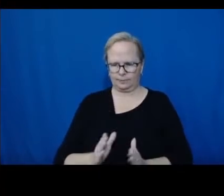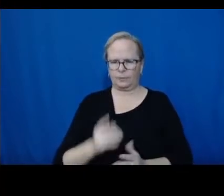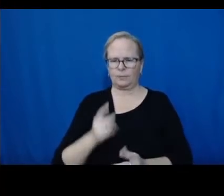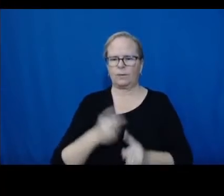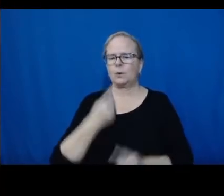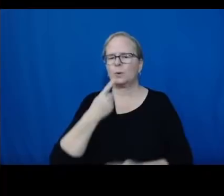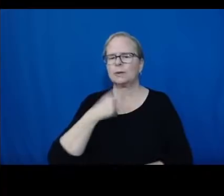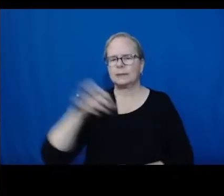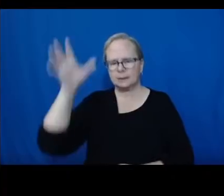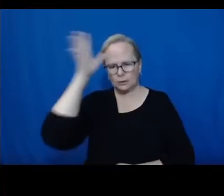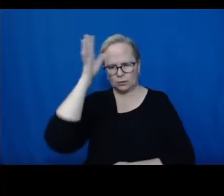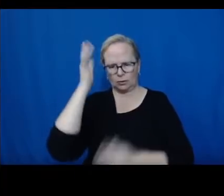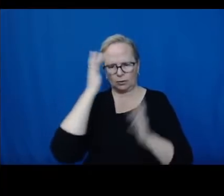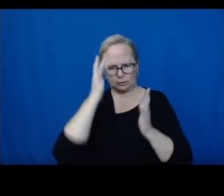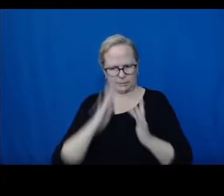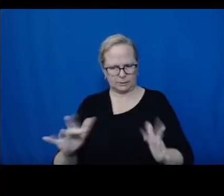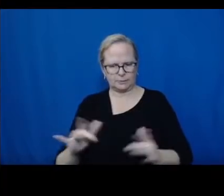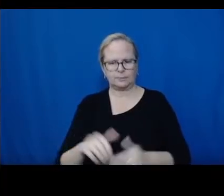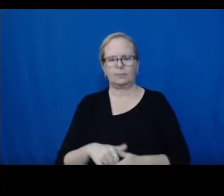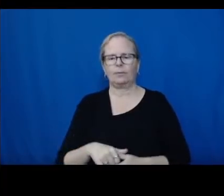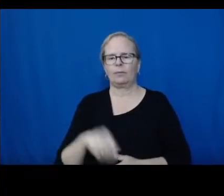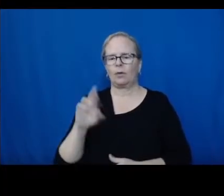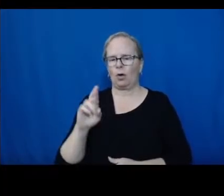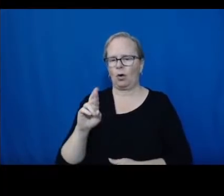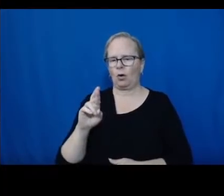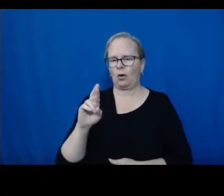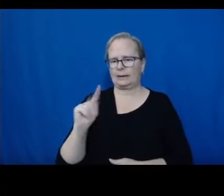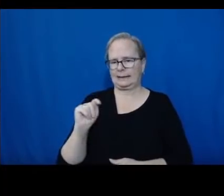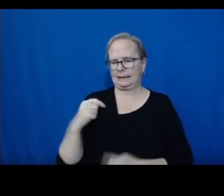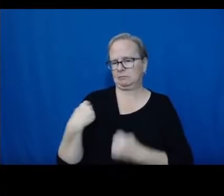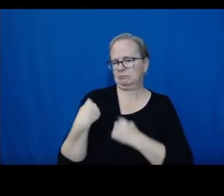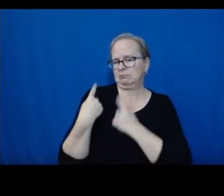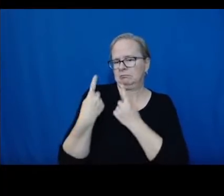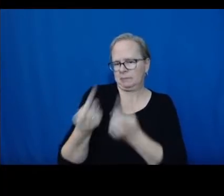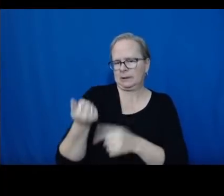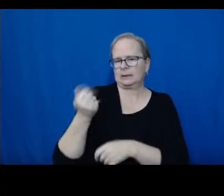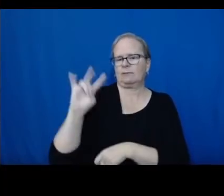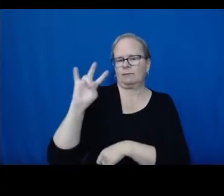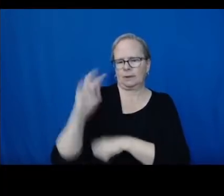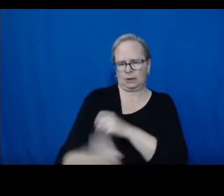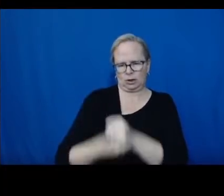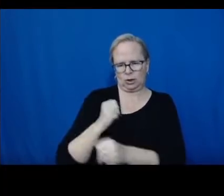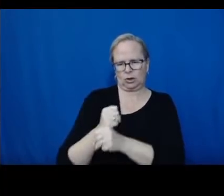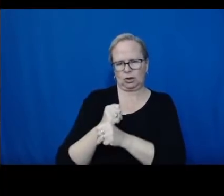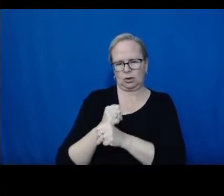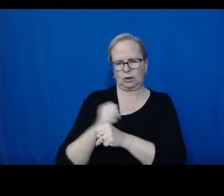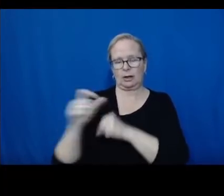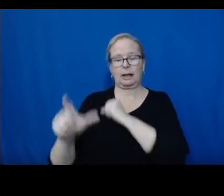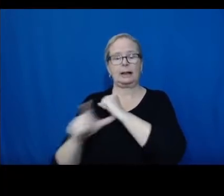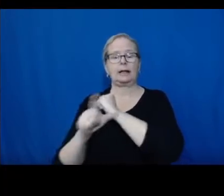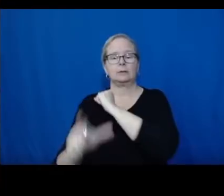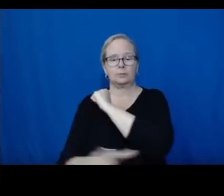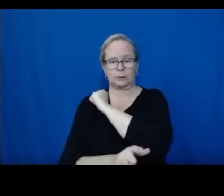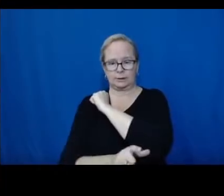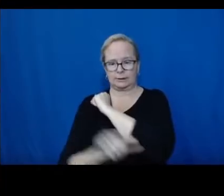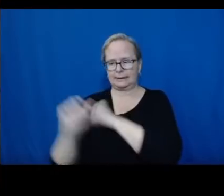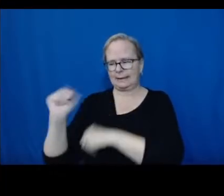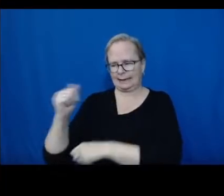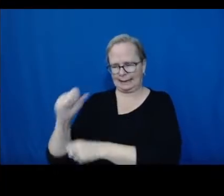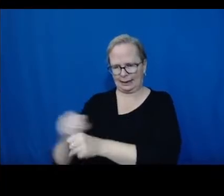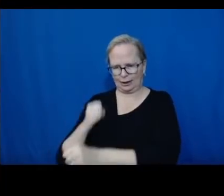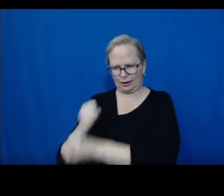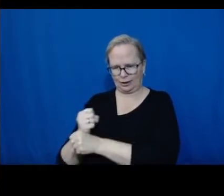I have been an RT for 17 years, 10 years here and 7 years in Lethbridge. So I'm just a regular regional kind of